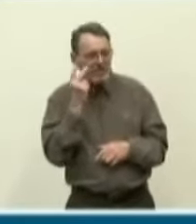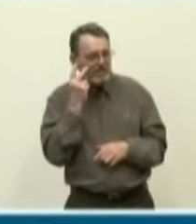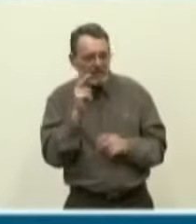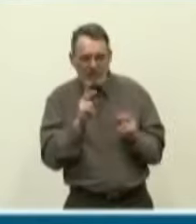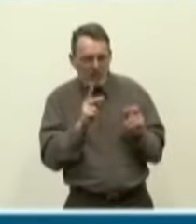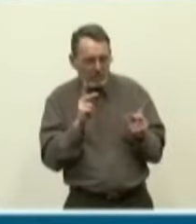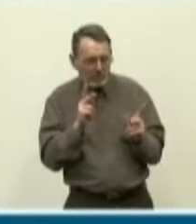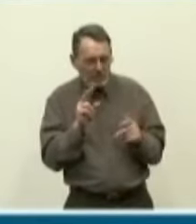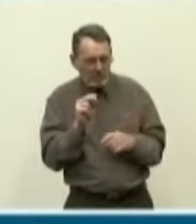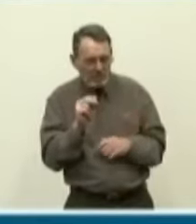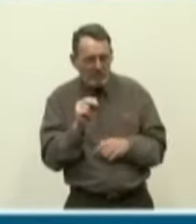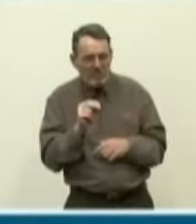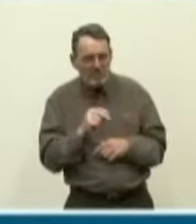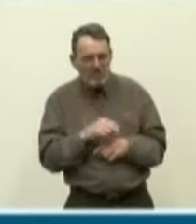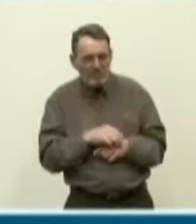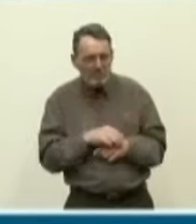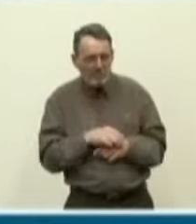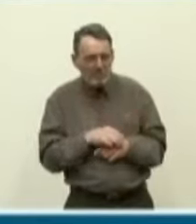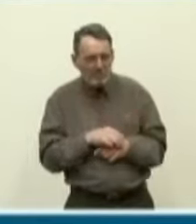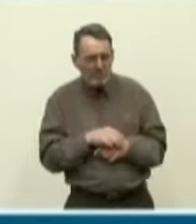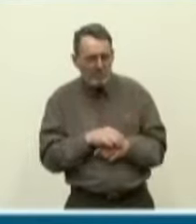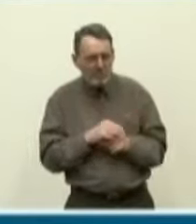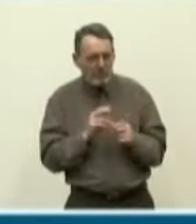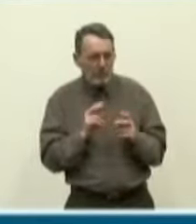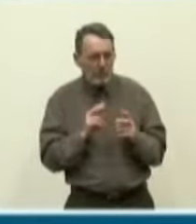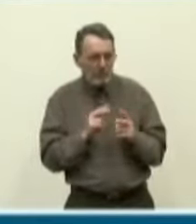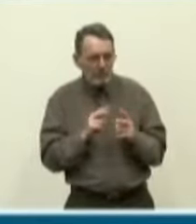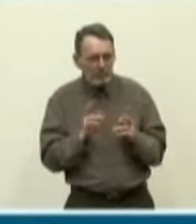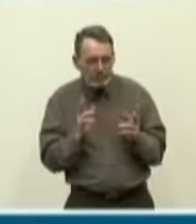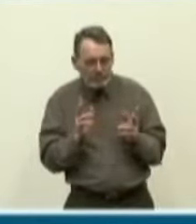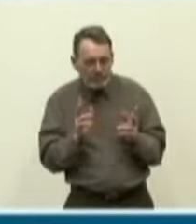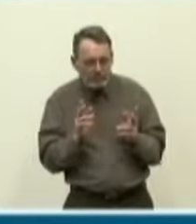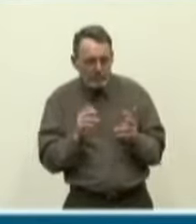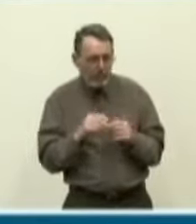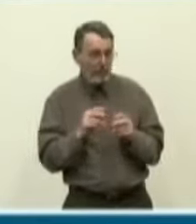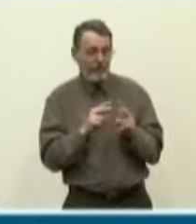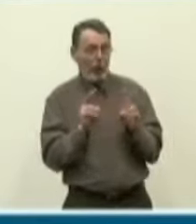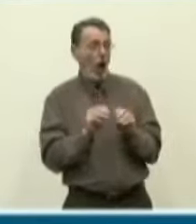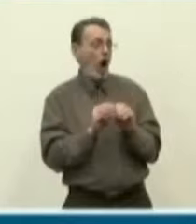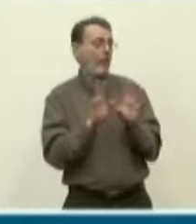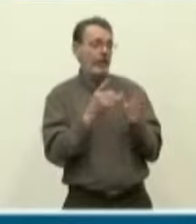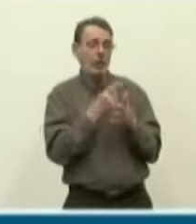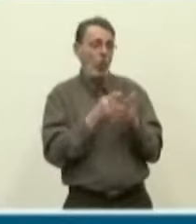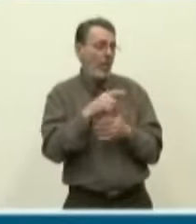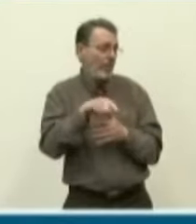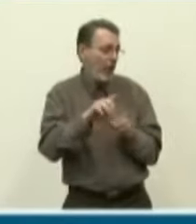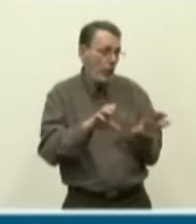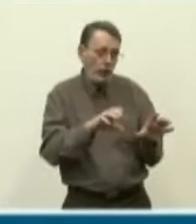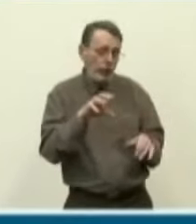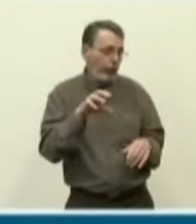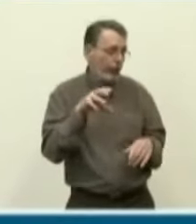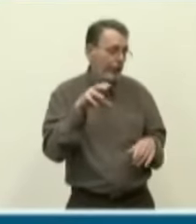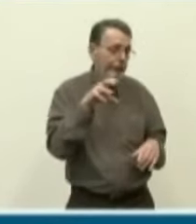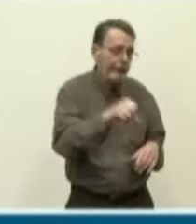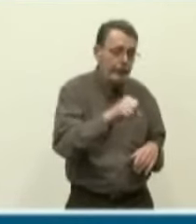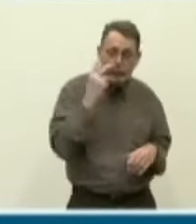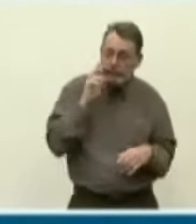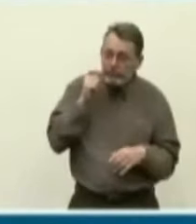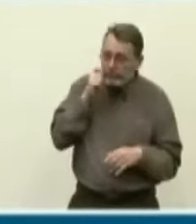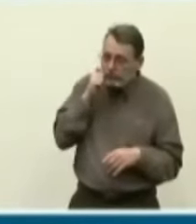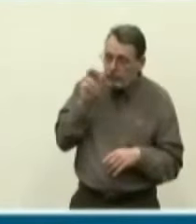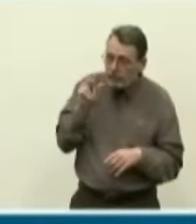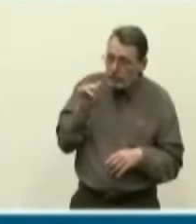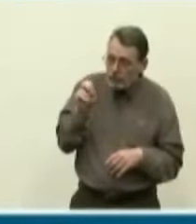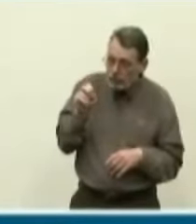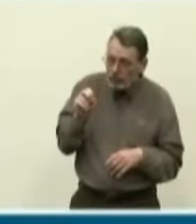yeah, they're super blatant, obvious in what they're doing. And were you able to see what race they were?